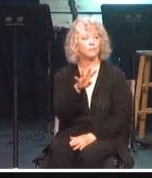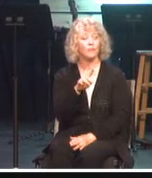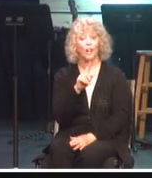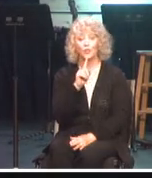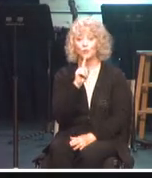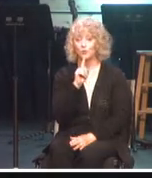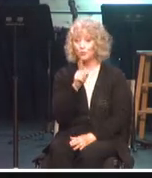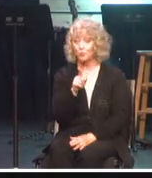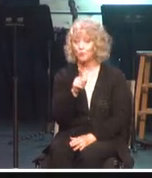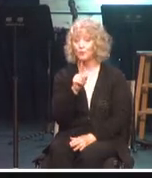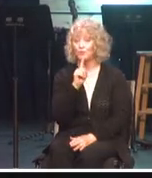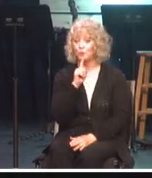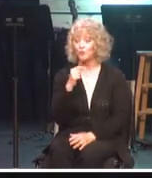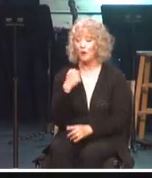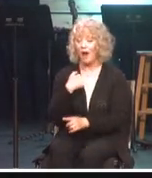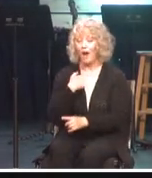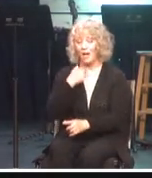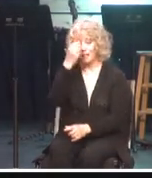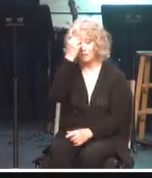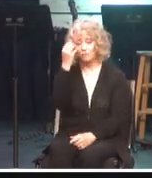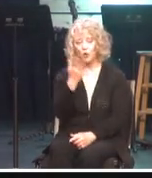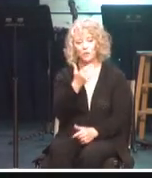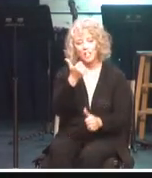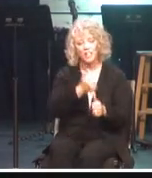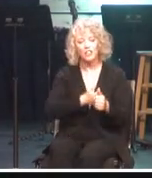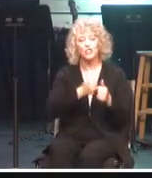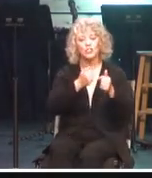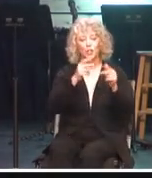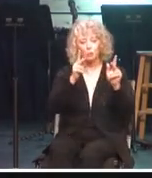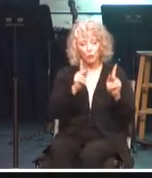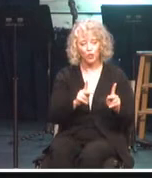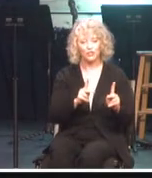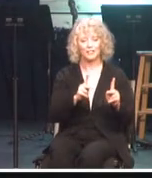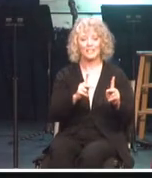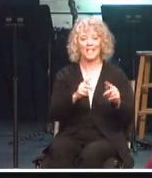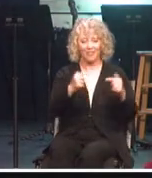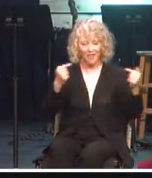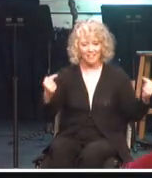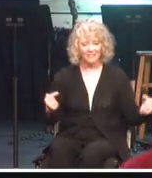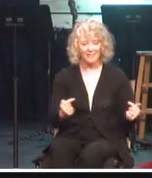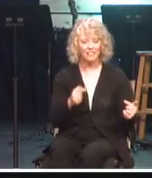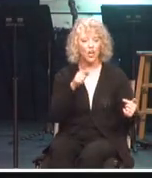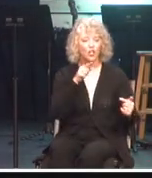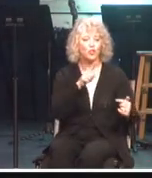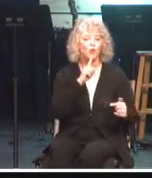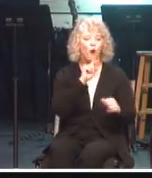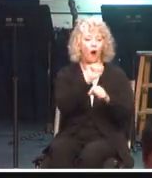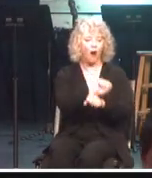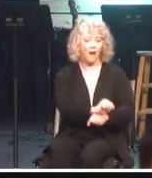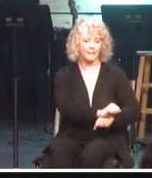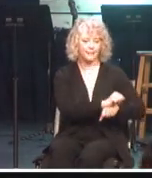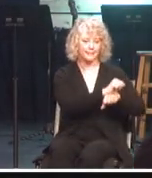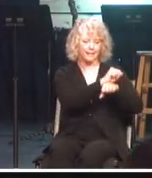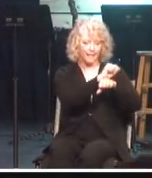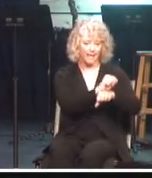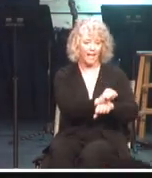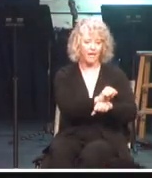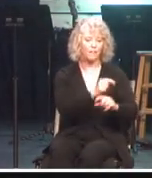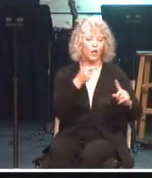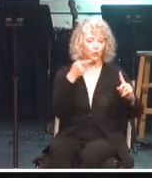Truly, truly, I say to you, everyone who commits sin is the slave of sin,